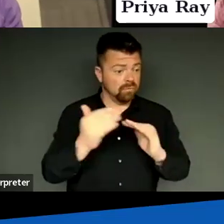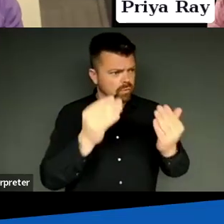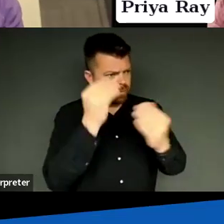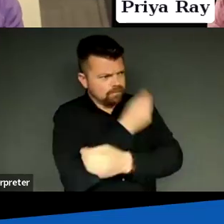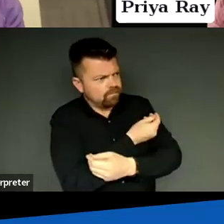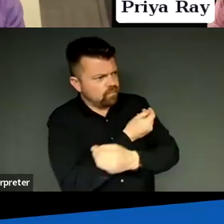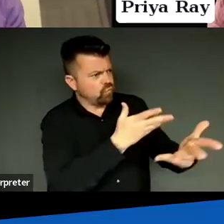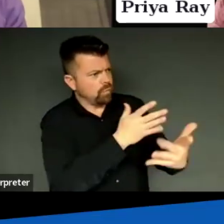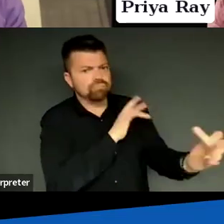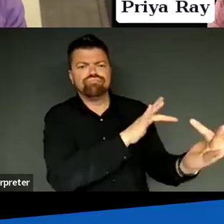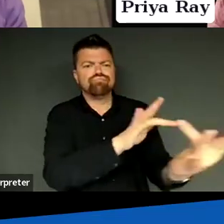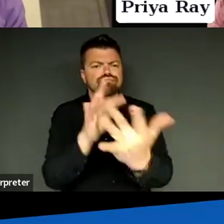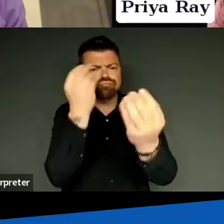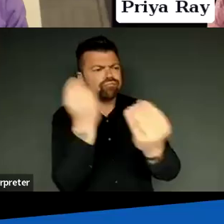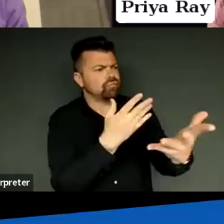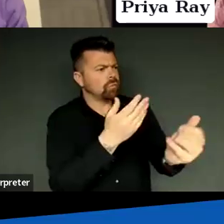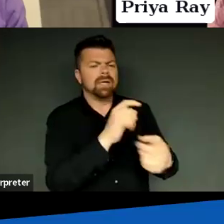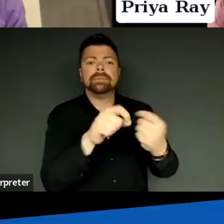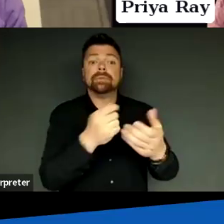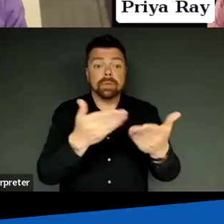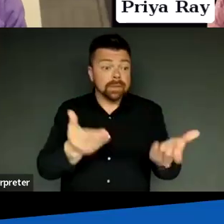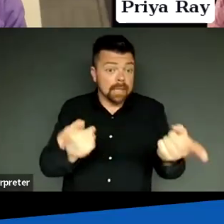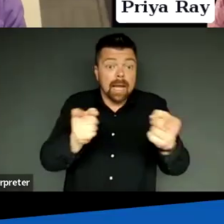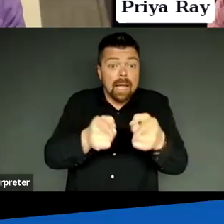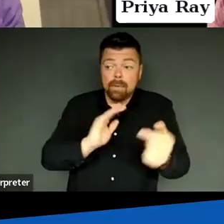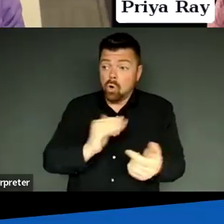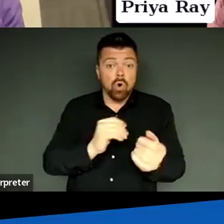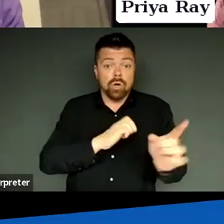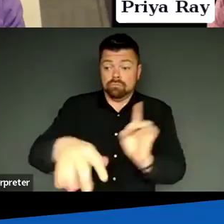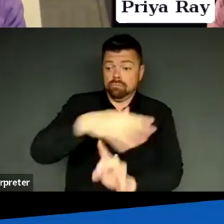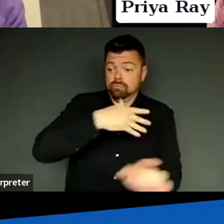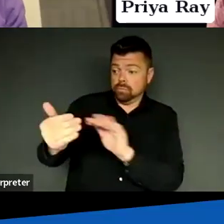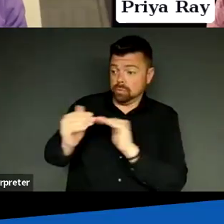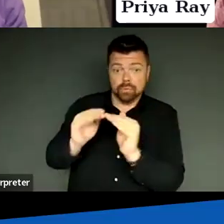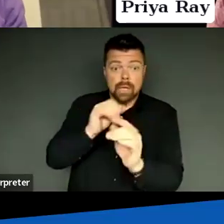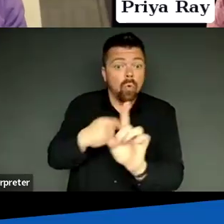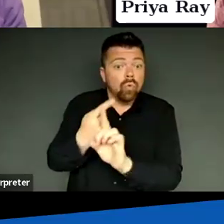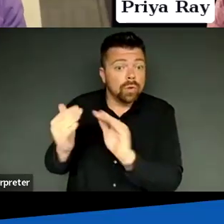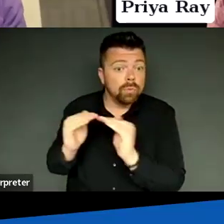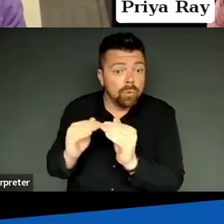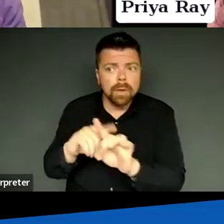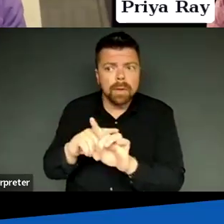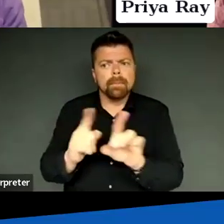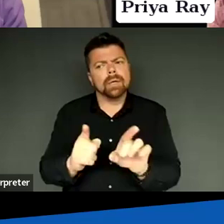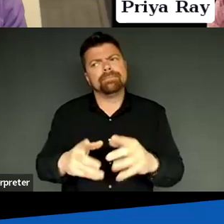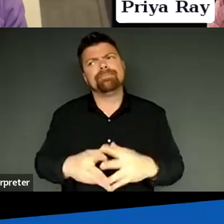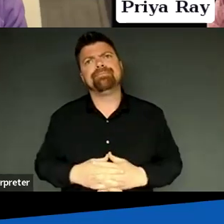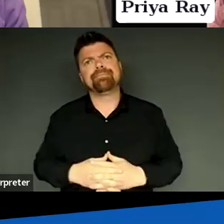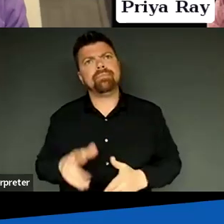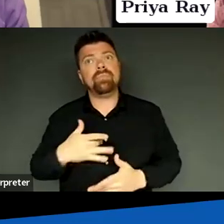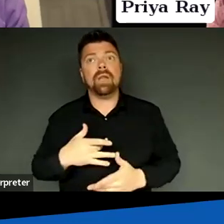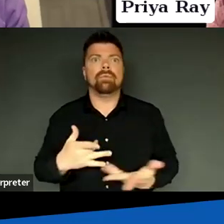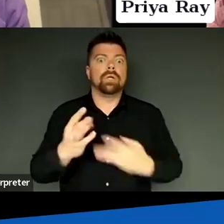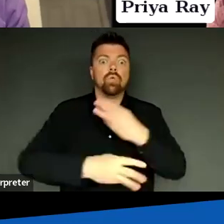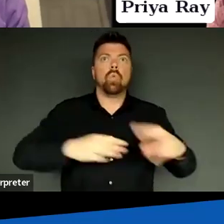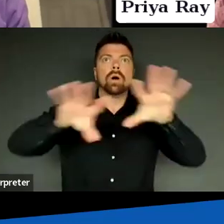them aware of certain things that's going on in the community, not just in the community. I feel like the whole world